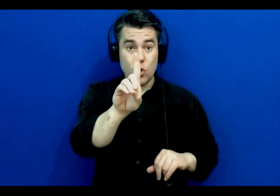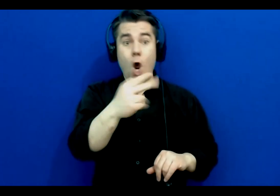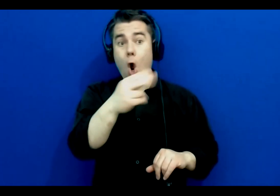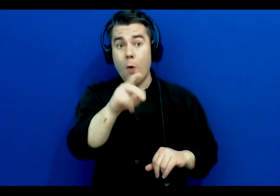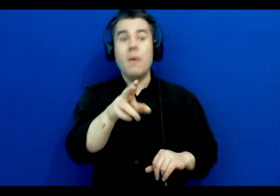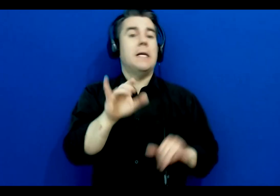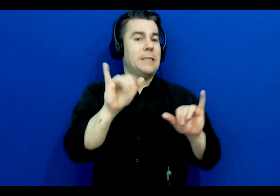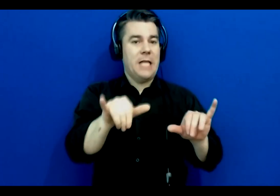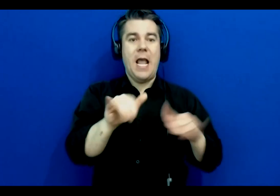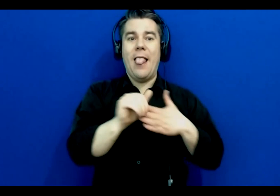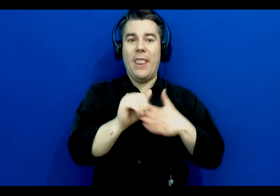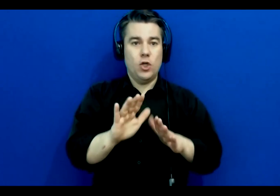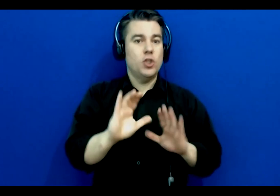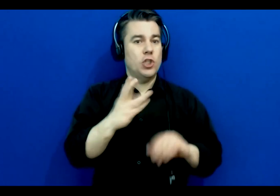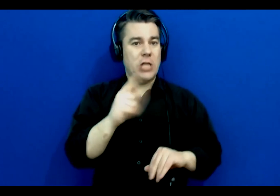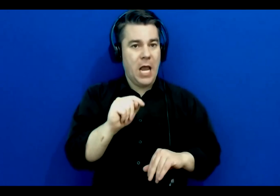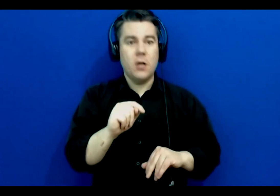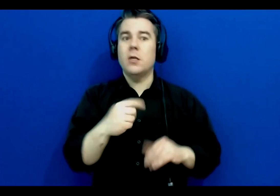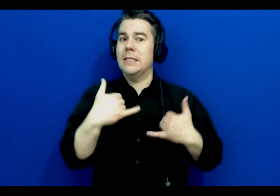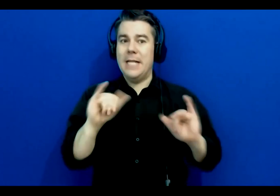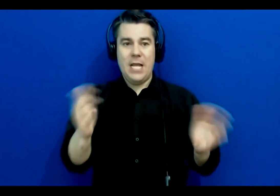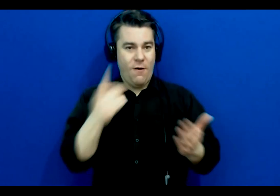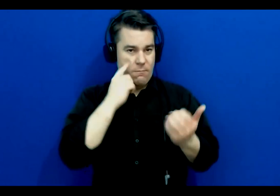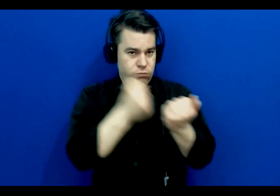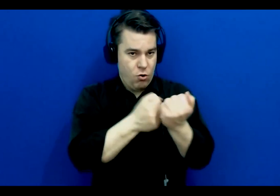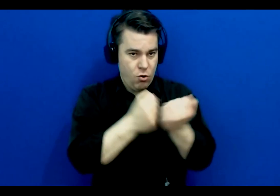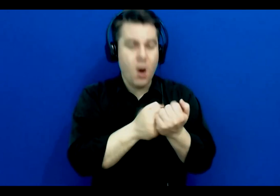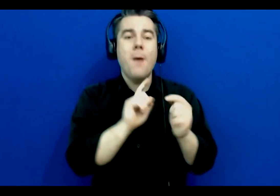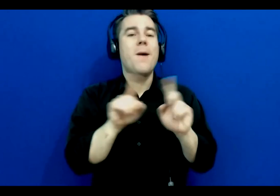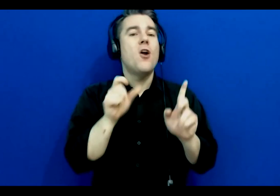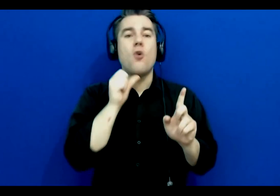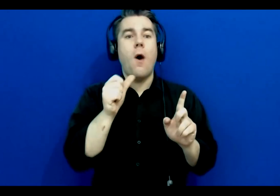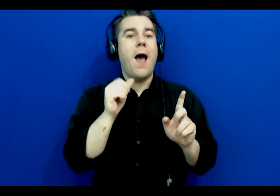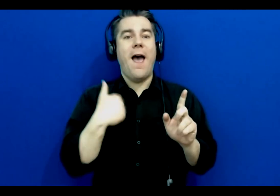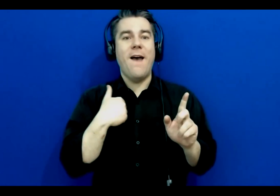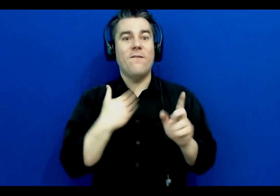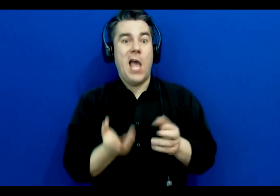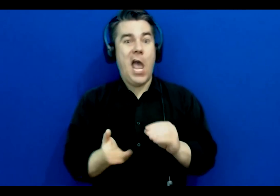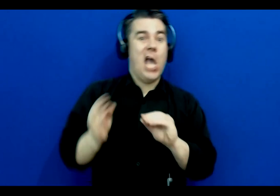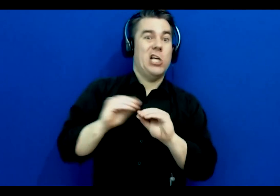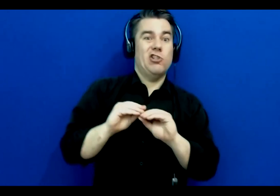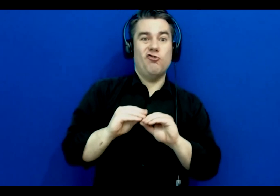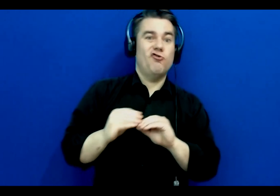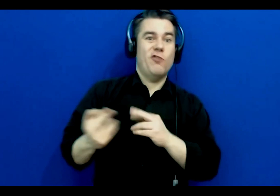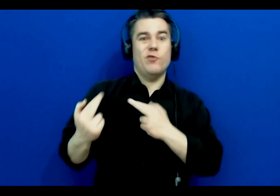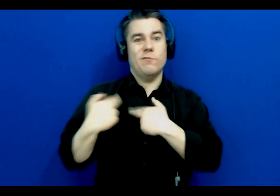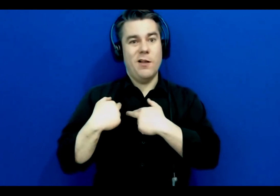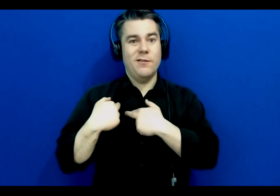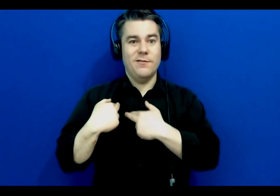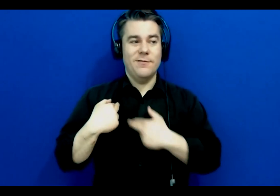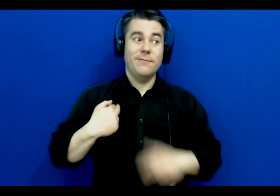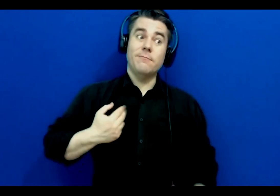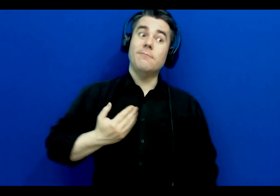chat and we're still here for you. It's just you won't have that extra responsibility, that extra accountability from